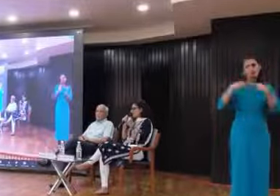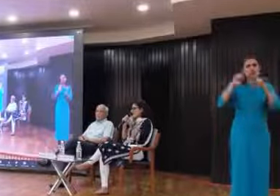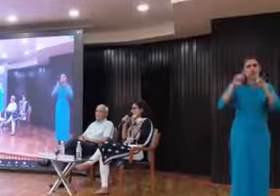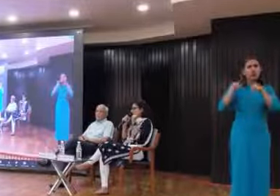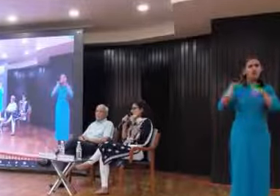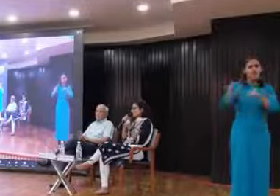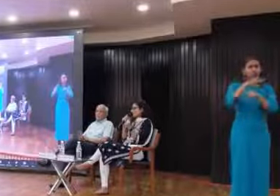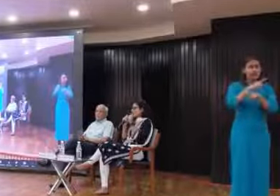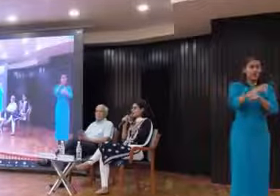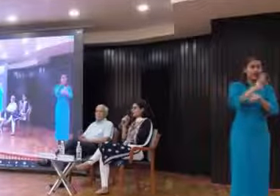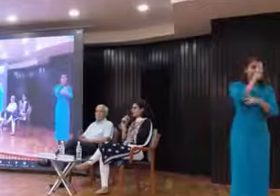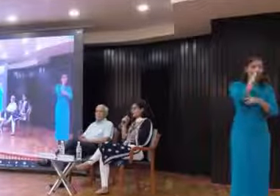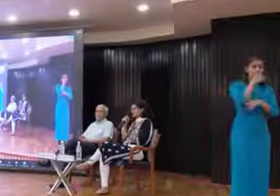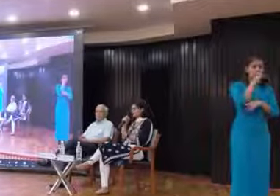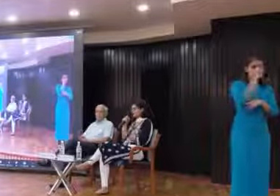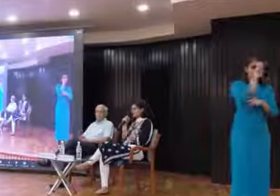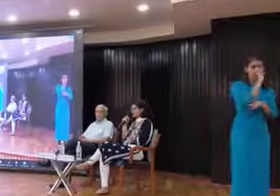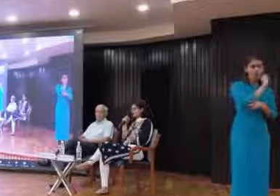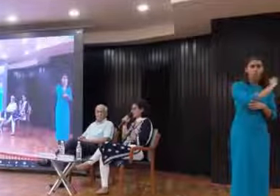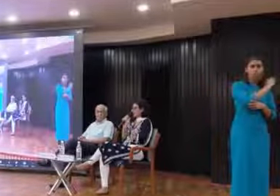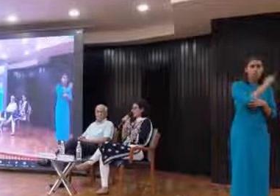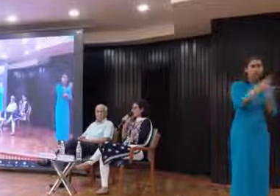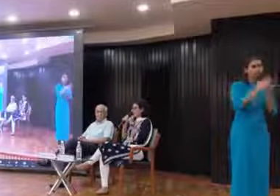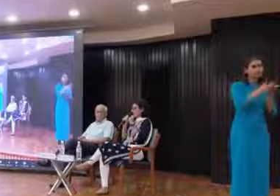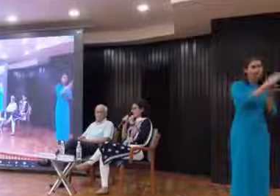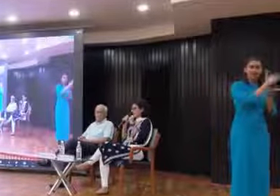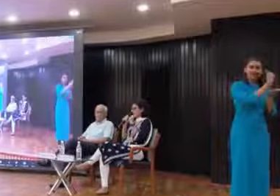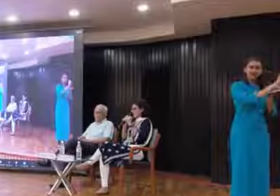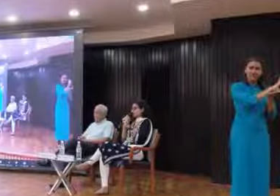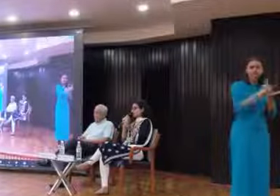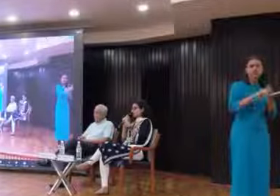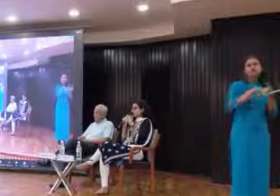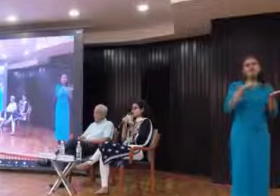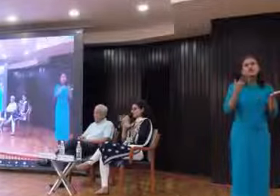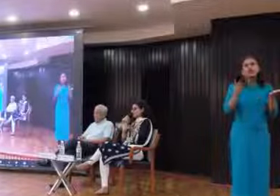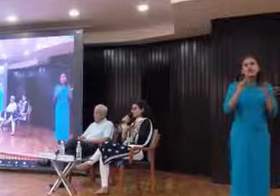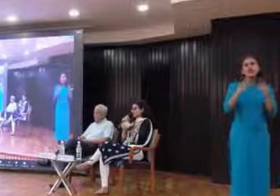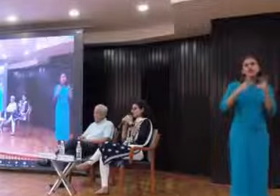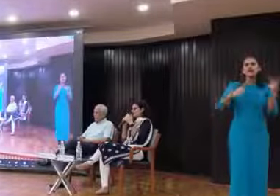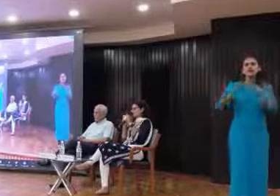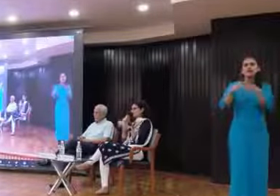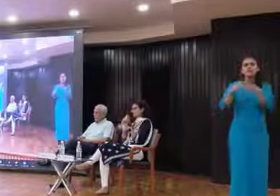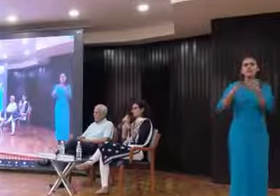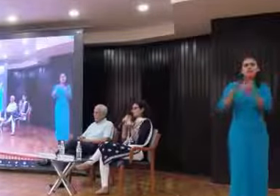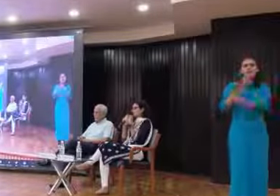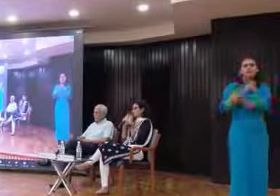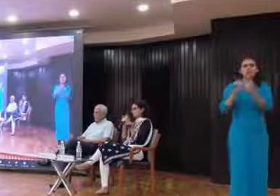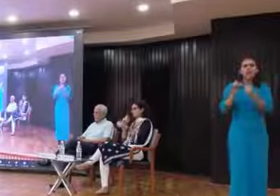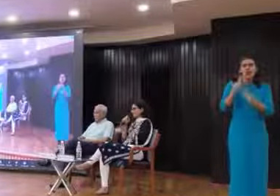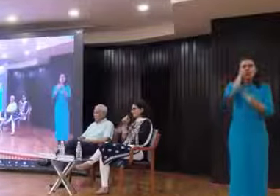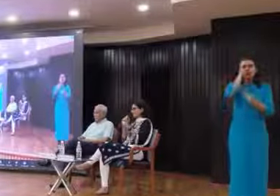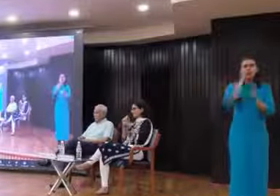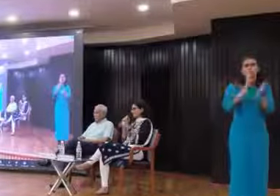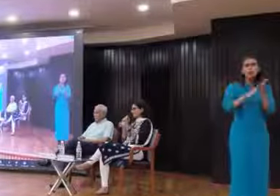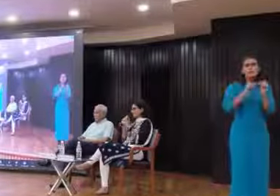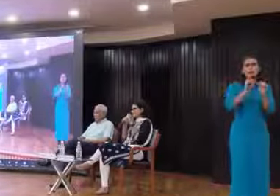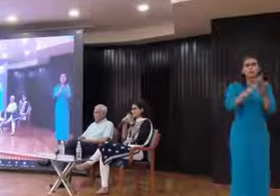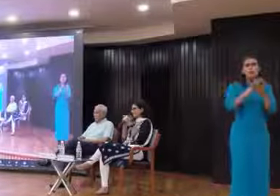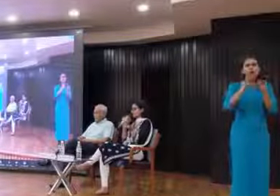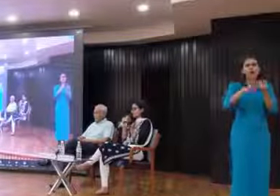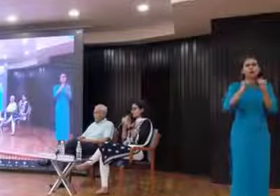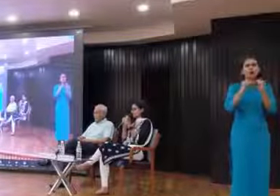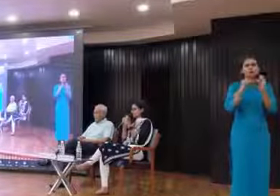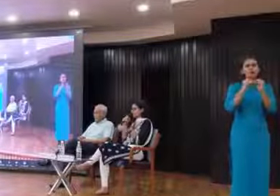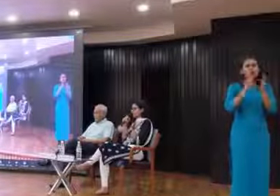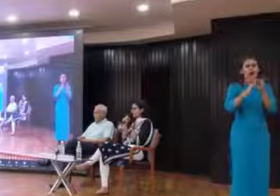force. With the Maharaja out of the picture now, there were these parties, the Bharatiya Janata Sangh, the Hindu Mahasabha, the Praja Parishad specifically,